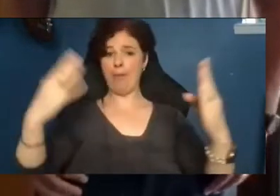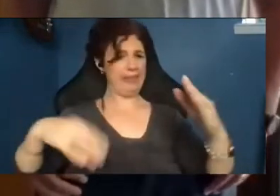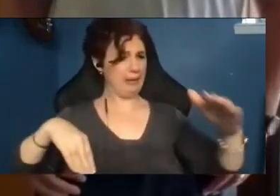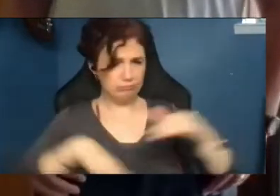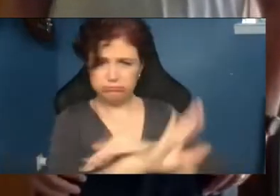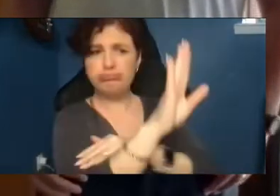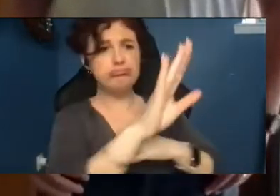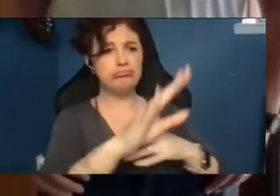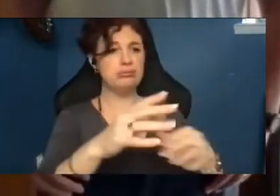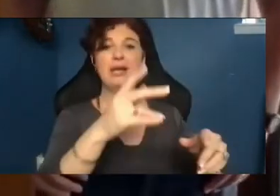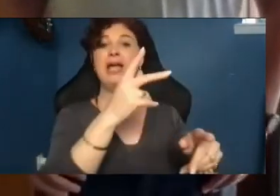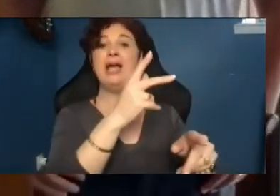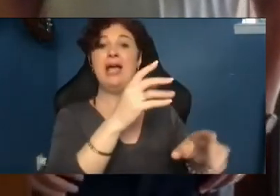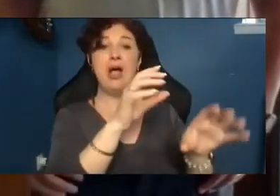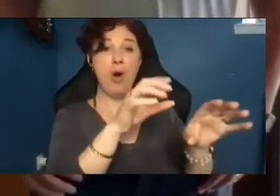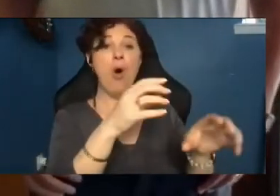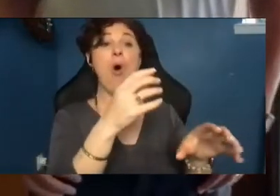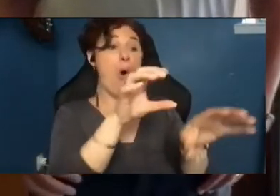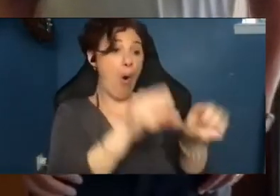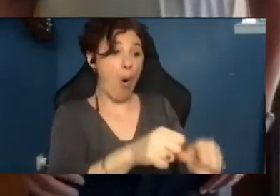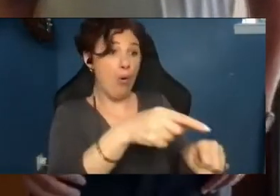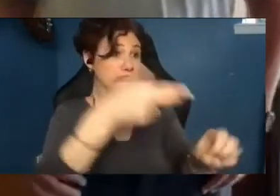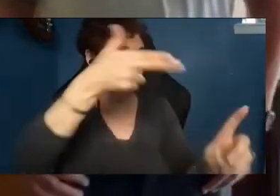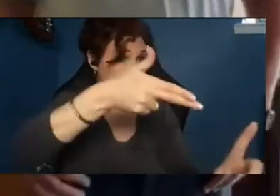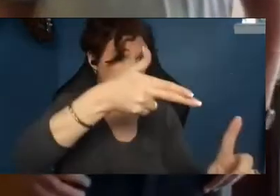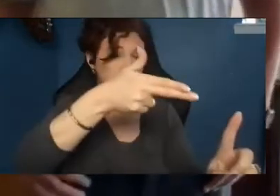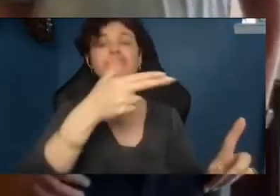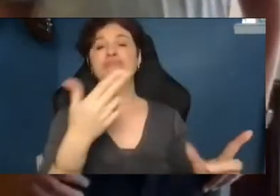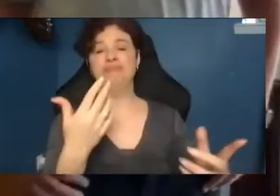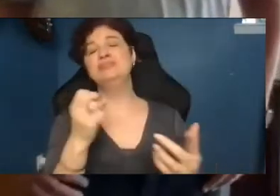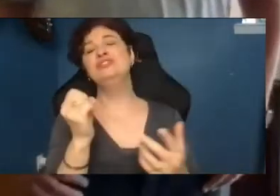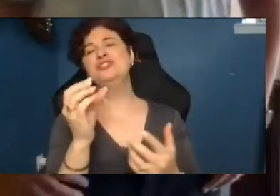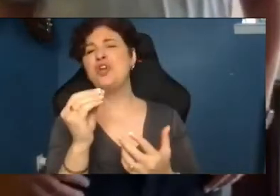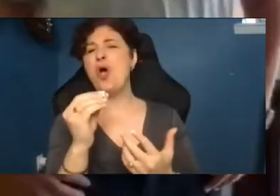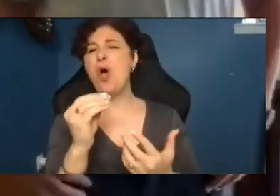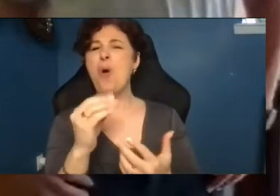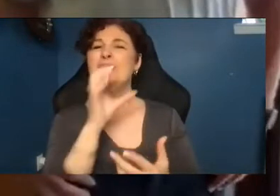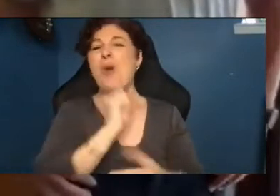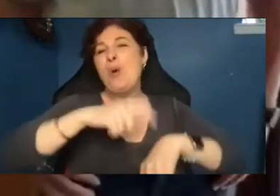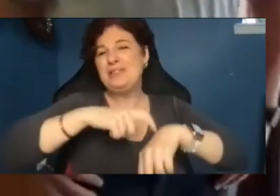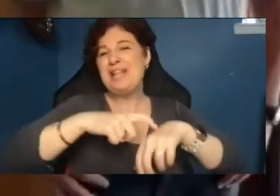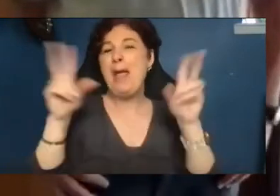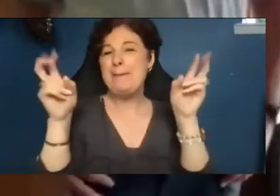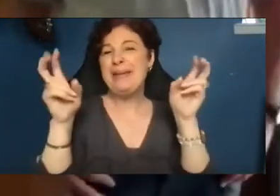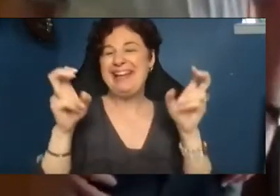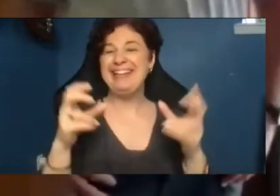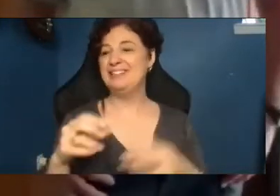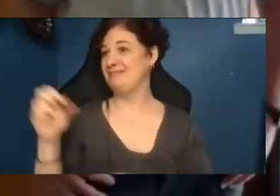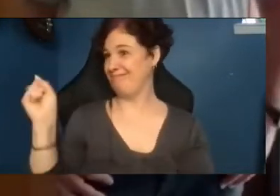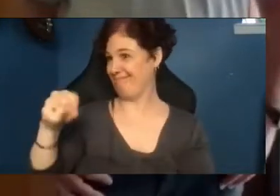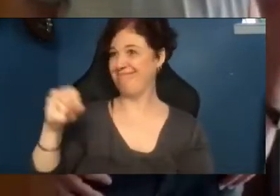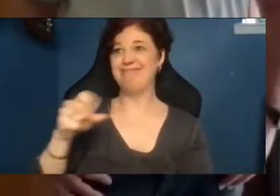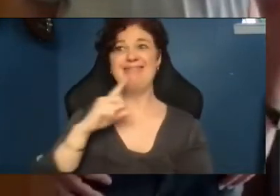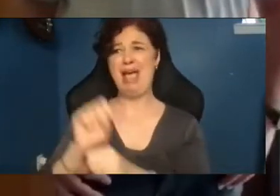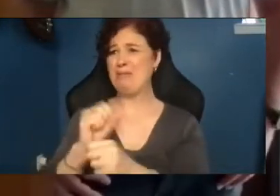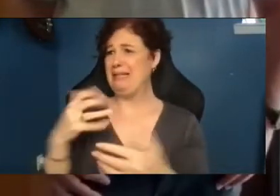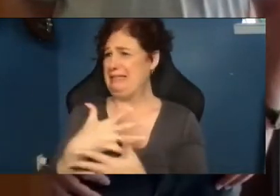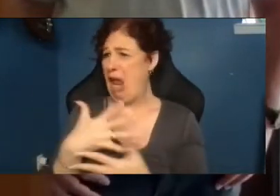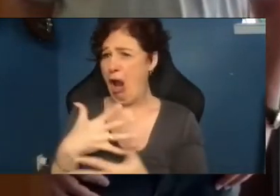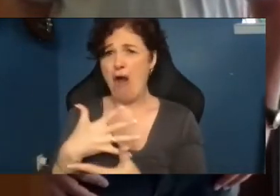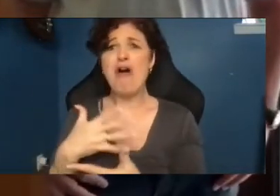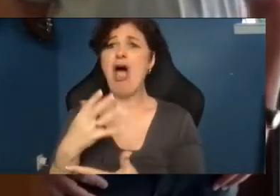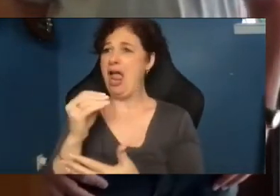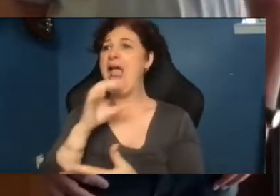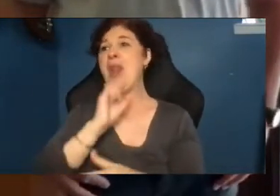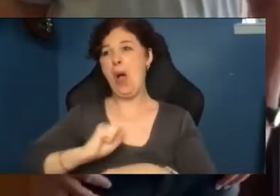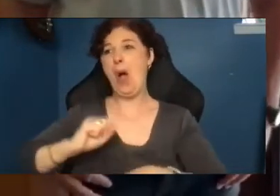in and hold her, the three men hold her at gunpoint. So it's pretty old-timey, yeah. That is absolutely terrifying and